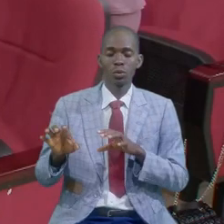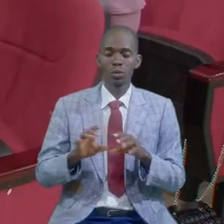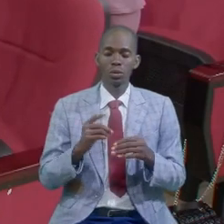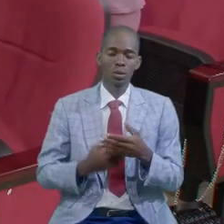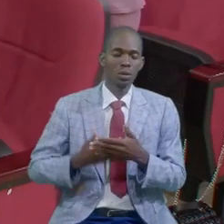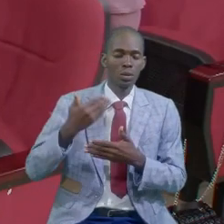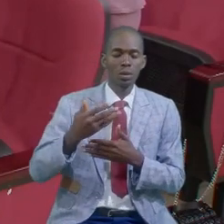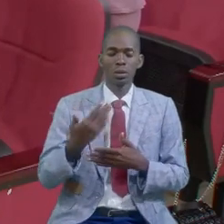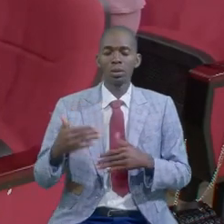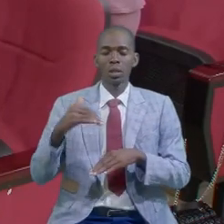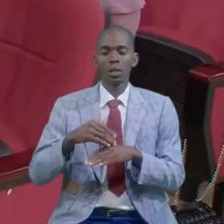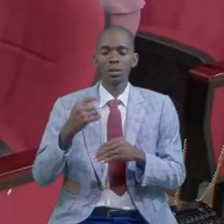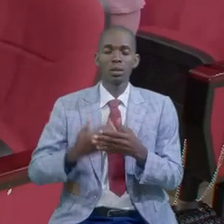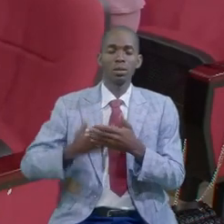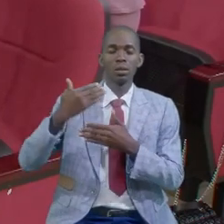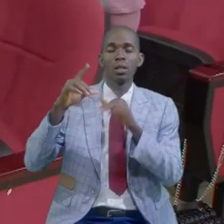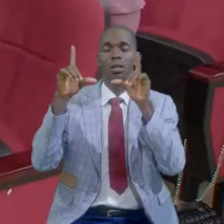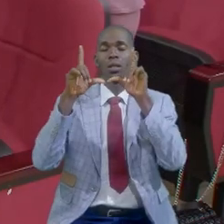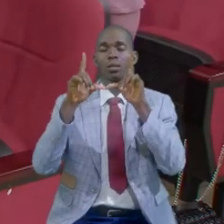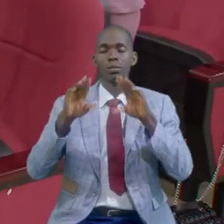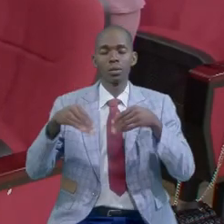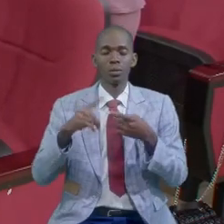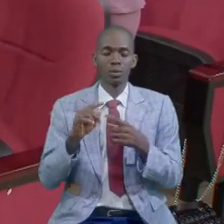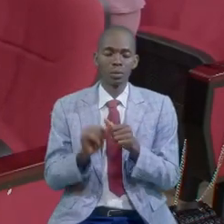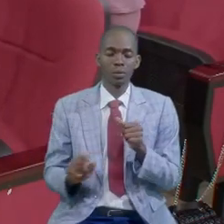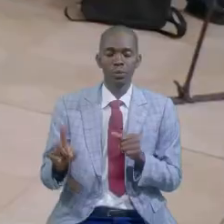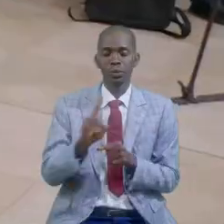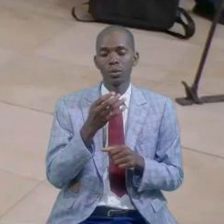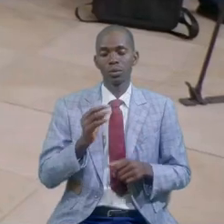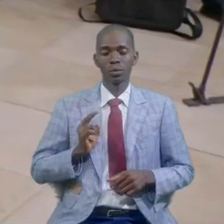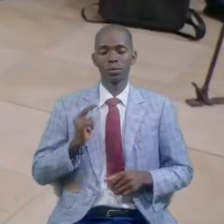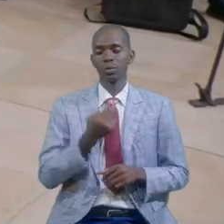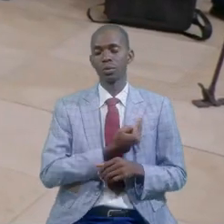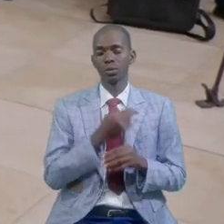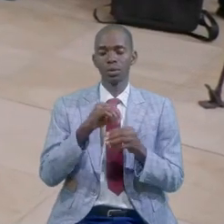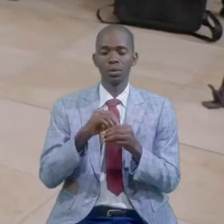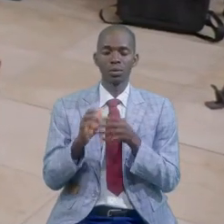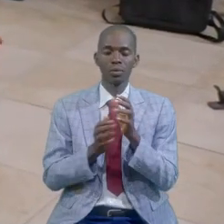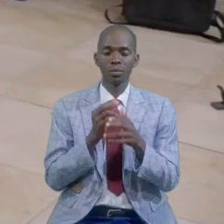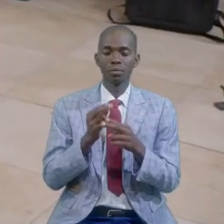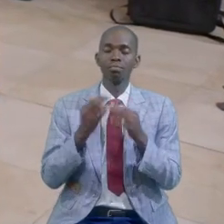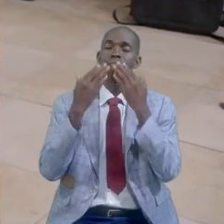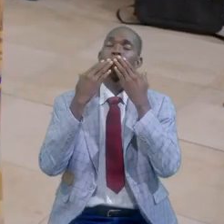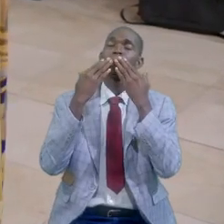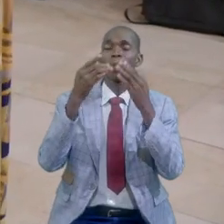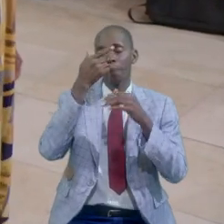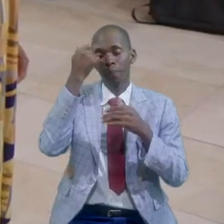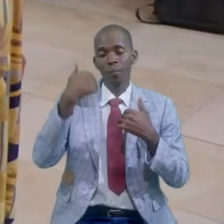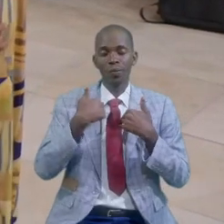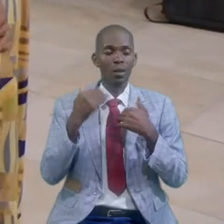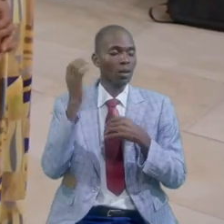level. Your grant to everyone in Jesus' name. But thank you because we know you have